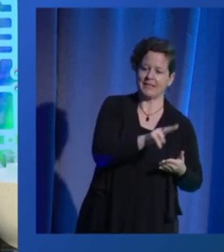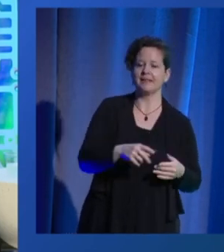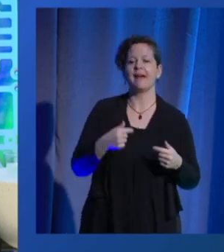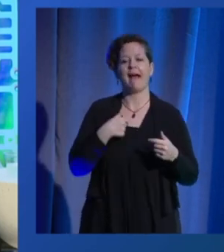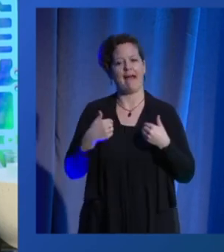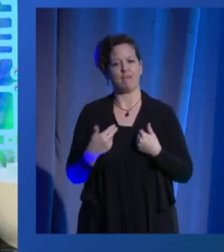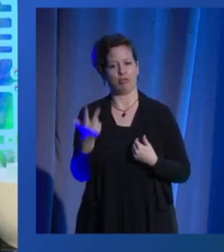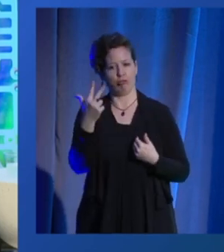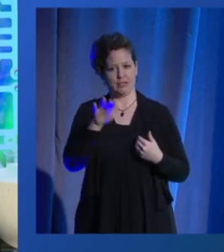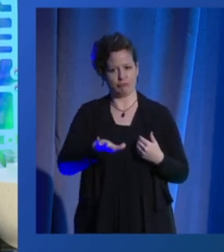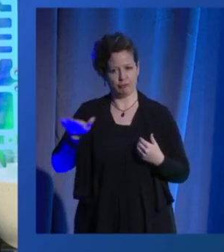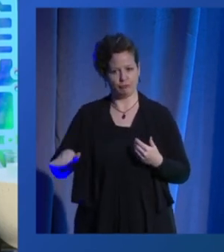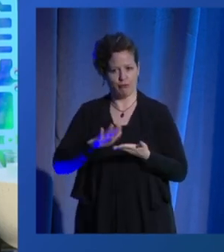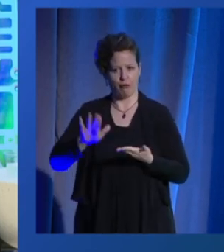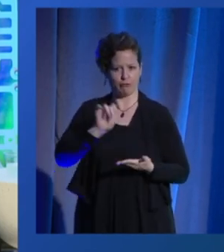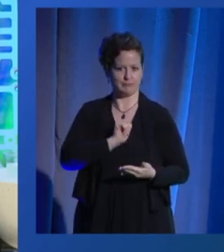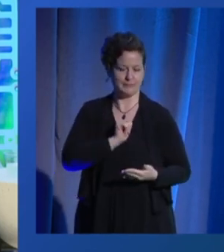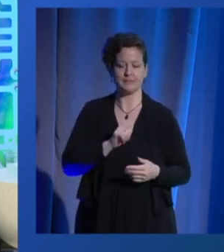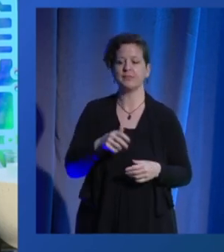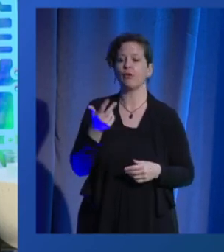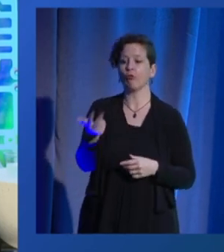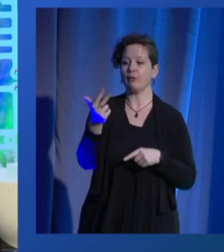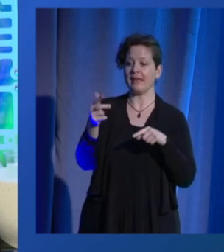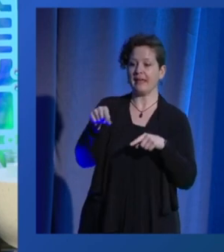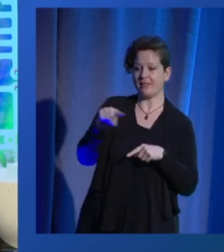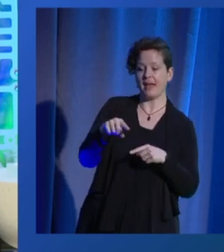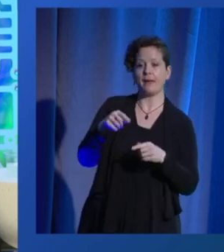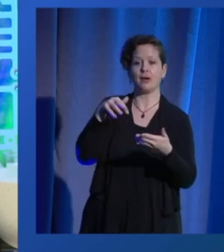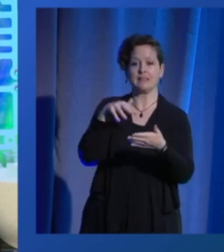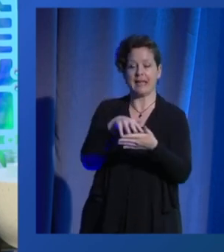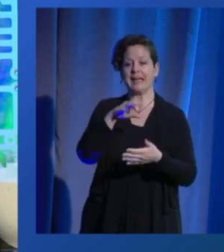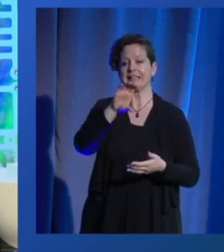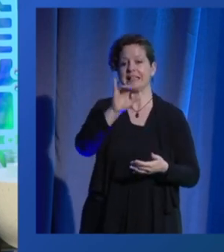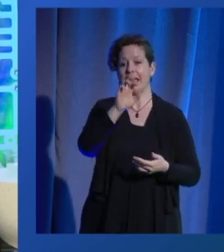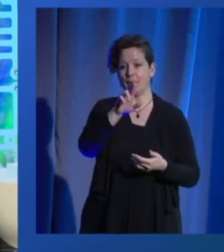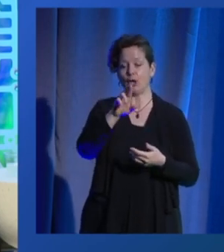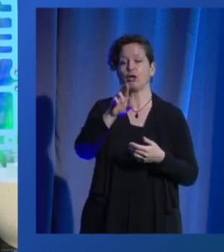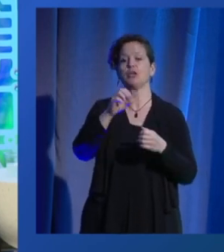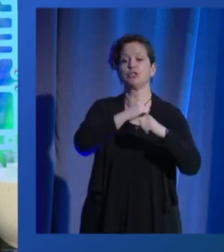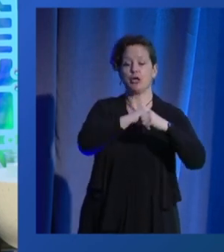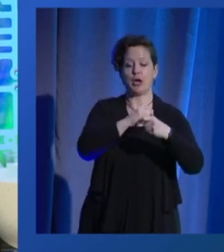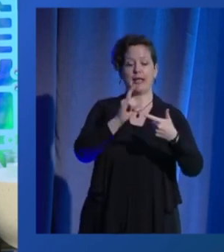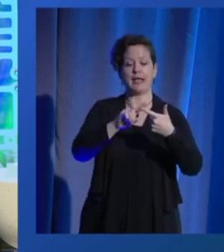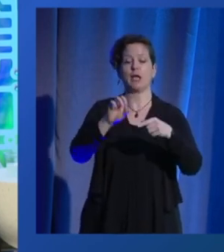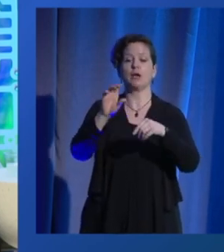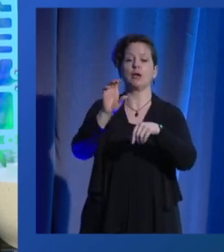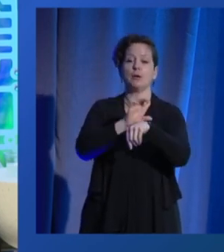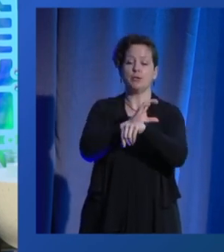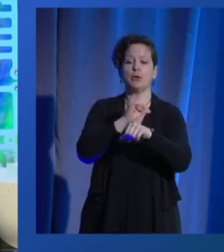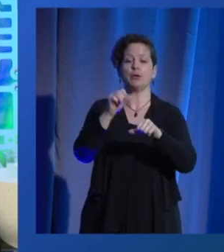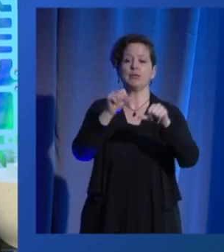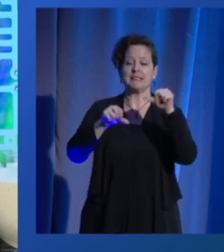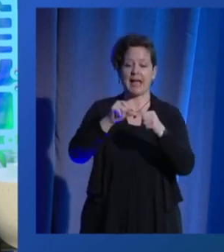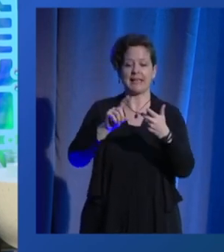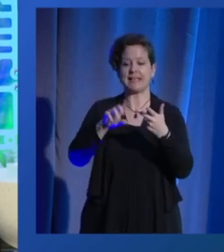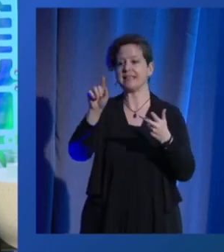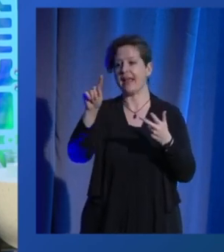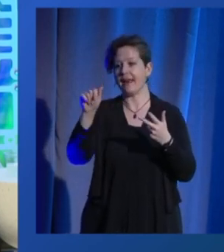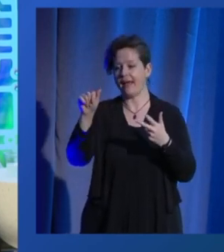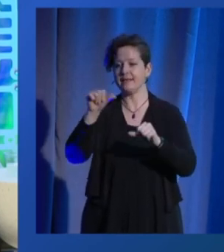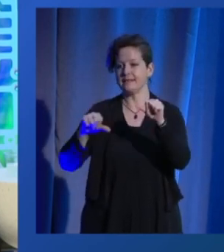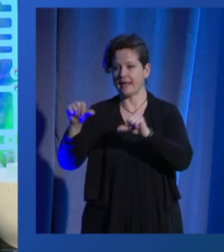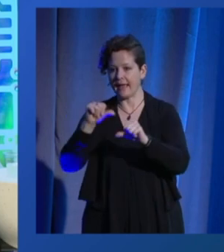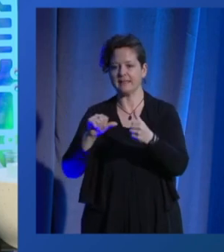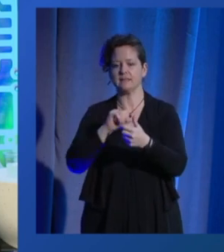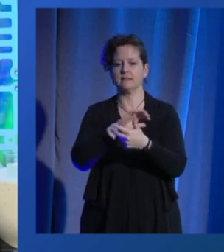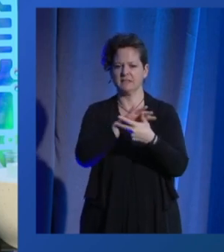in college and they are studying cyber security computer science and computational analytics and data science respectively so I'm